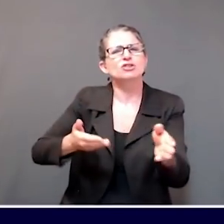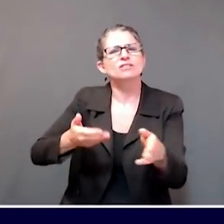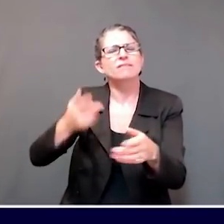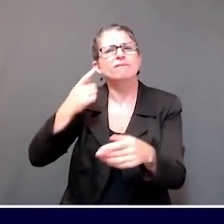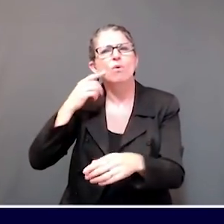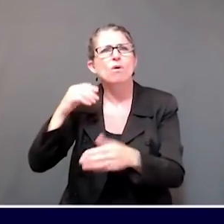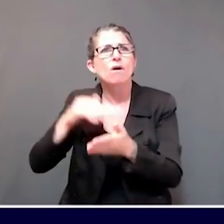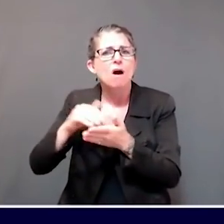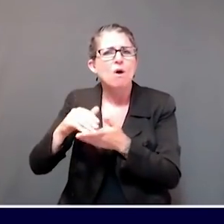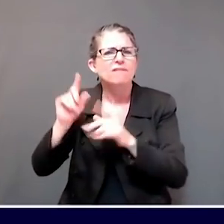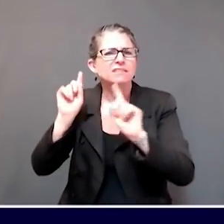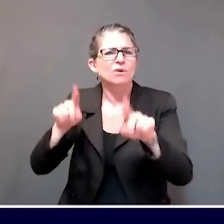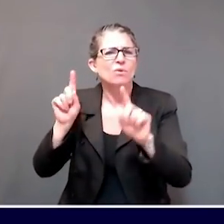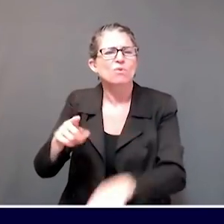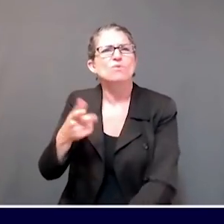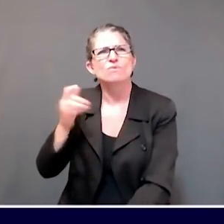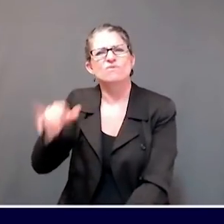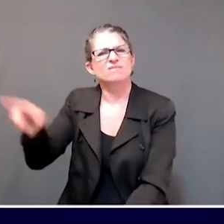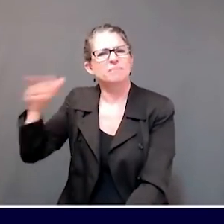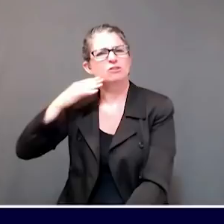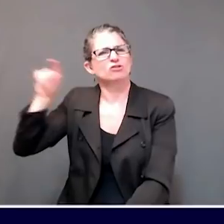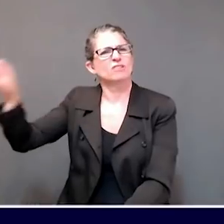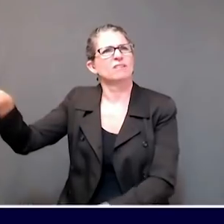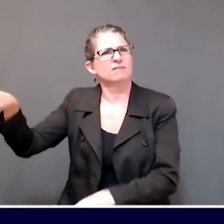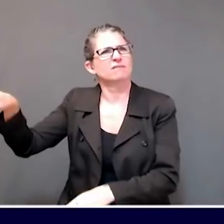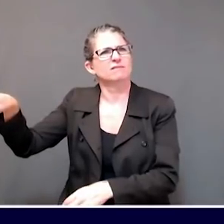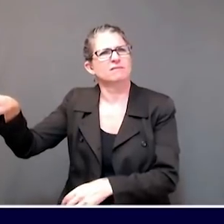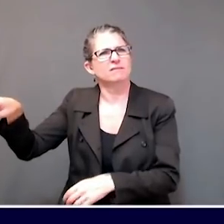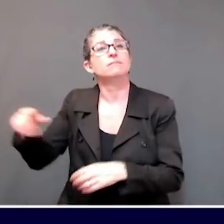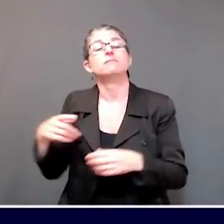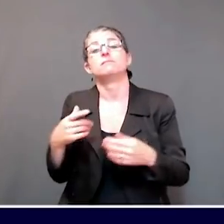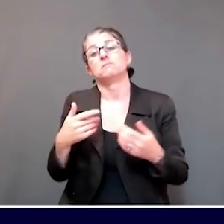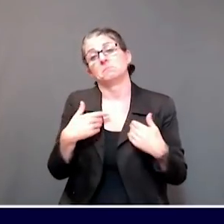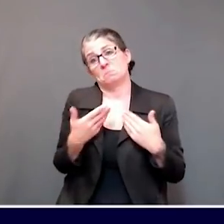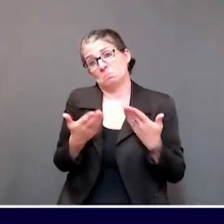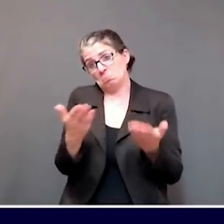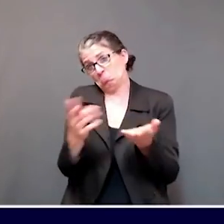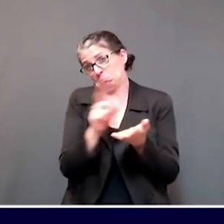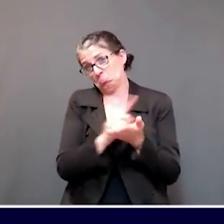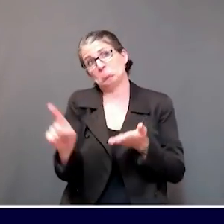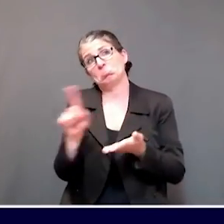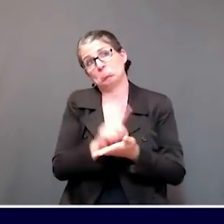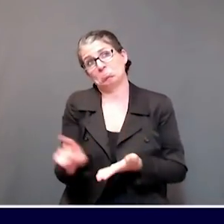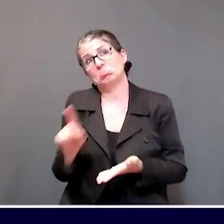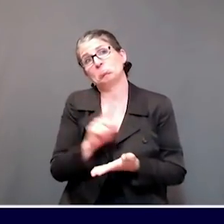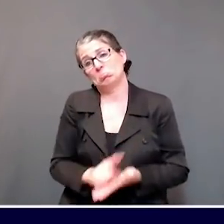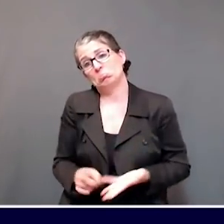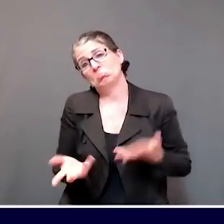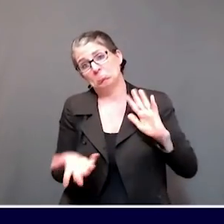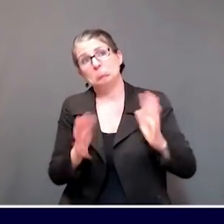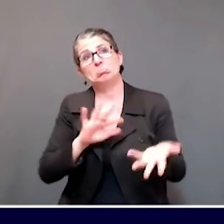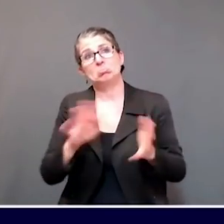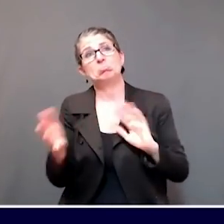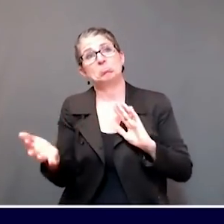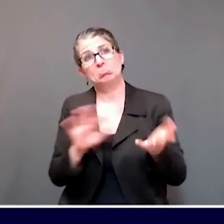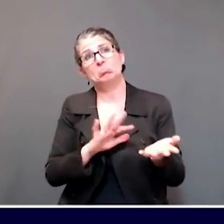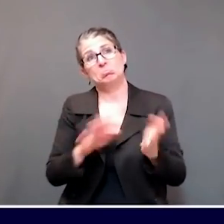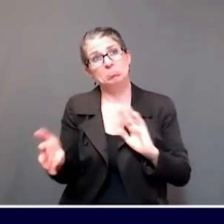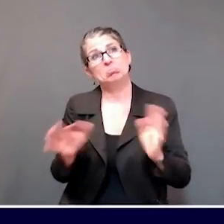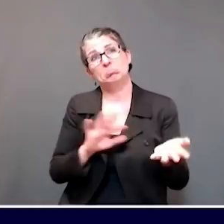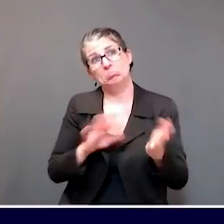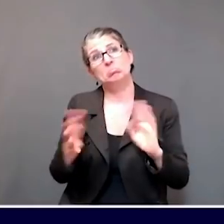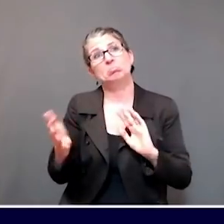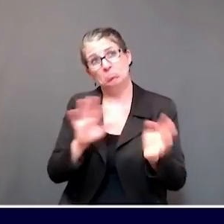every week. Other data suggest that if you're in a county where the background rate of disease is lower, it could be